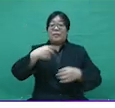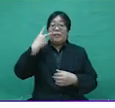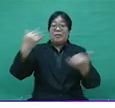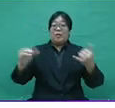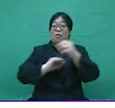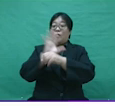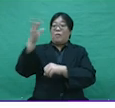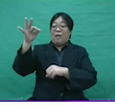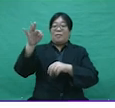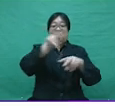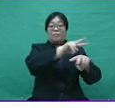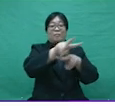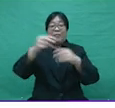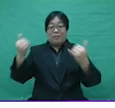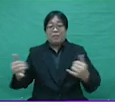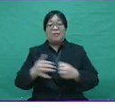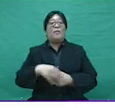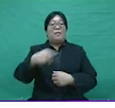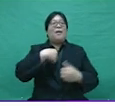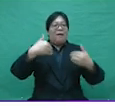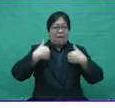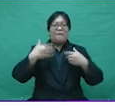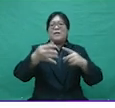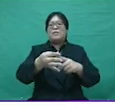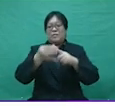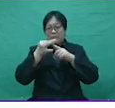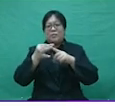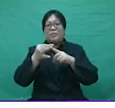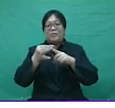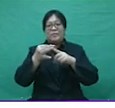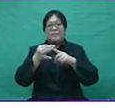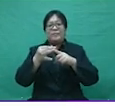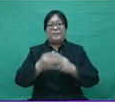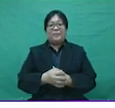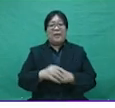to the COVID-19 monitor, is that there are some special